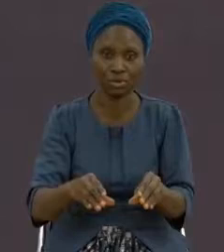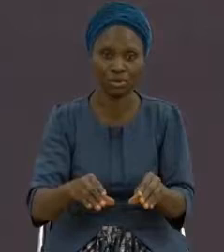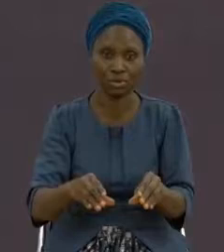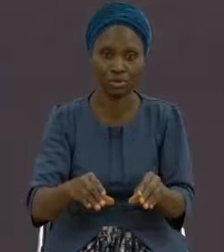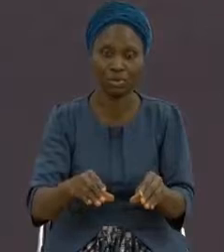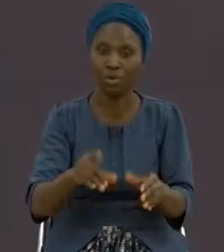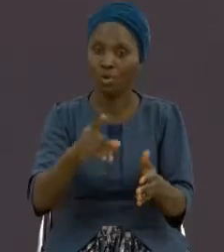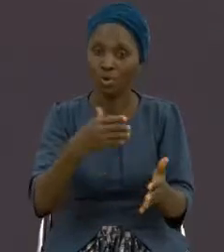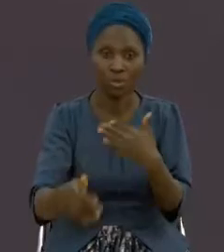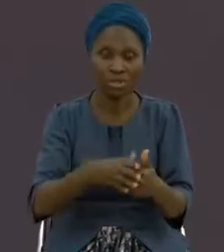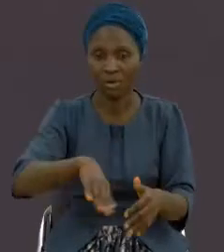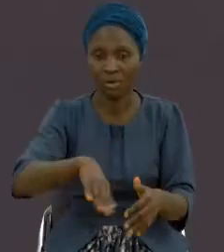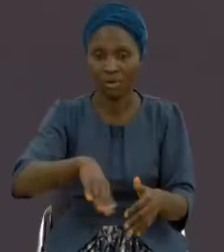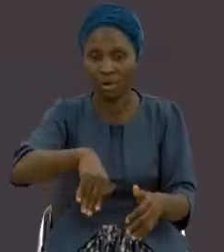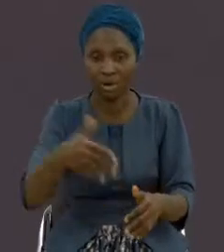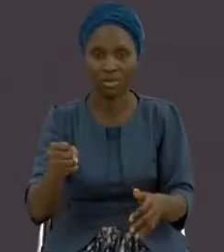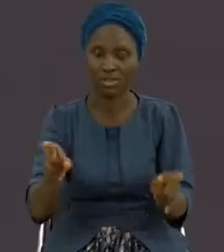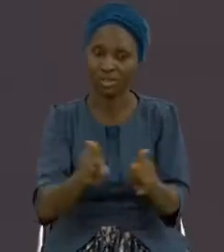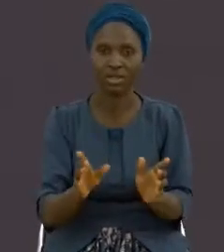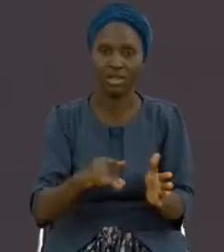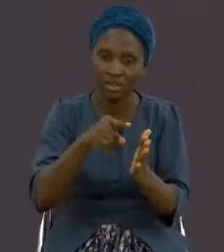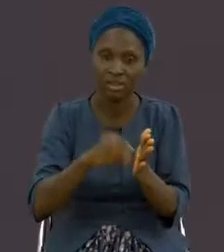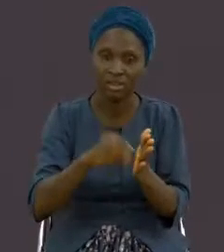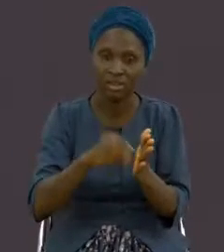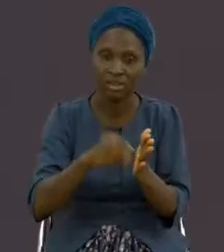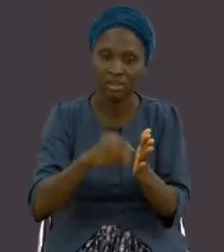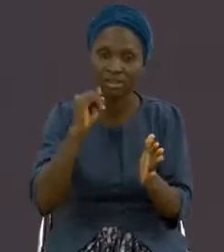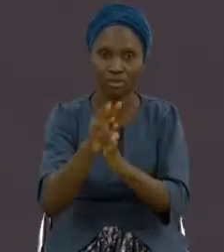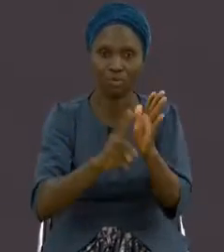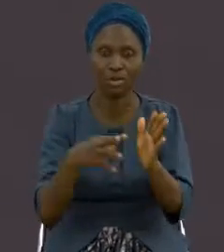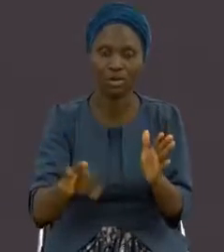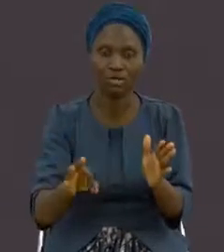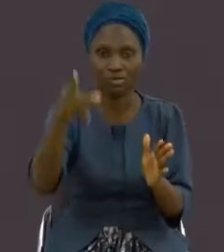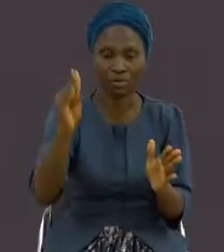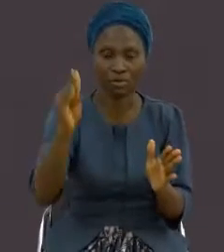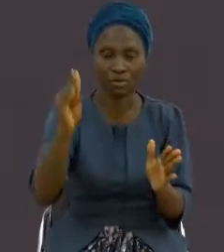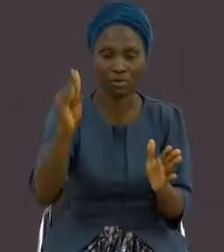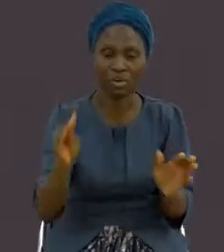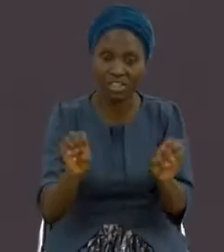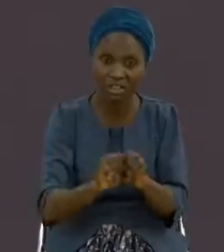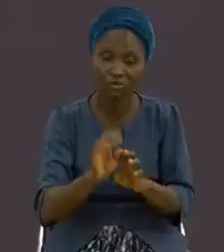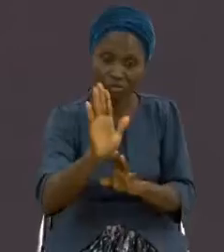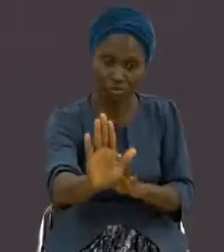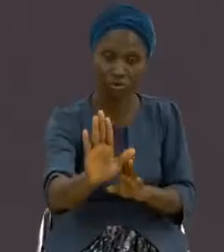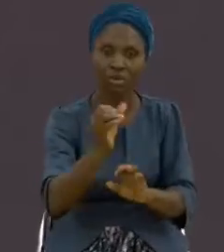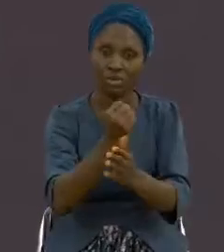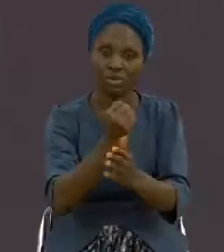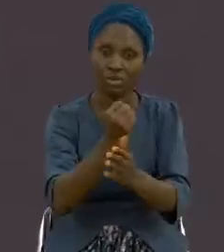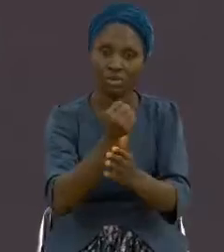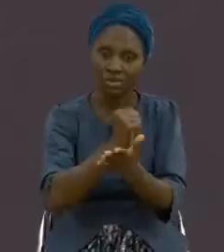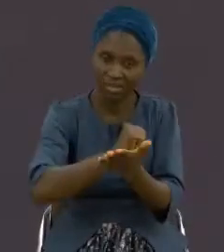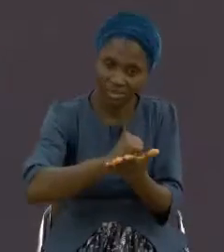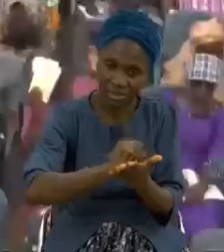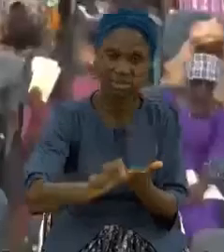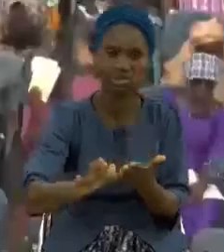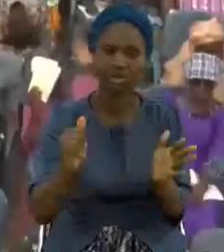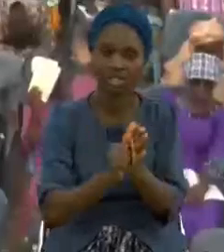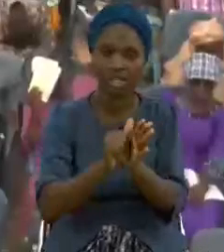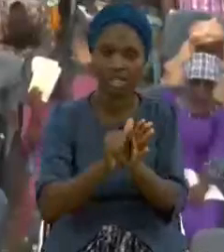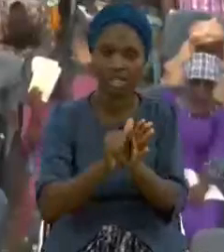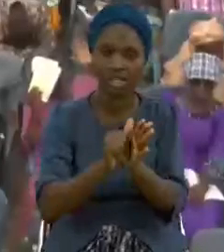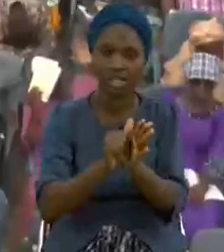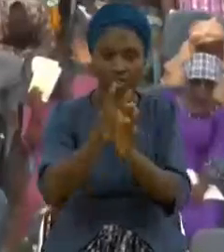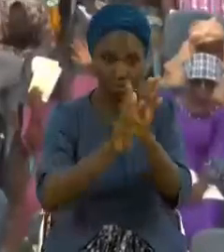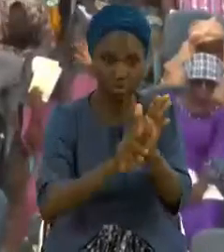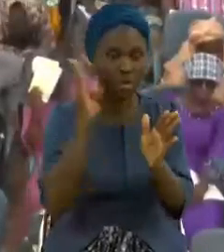your sanctification. That will be fulfilled in every one of our lives in